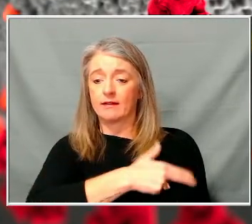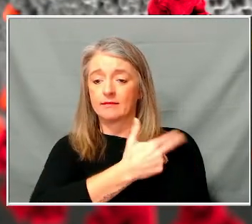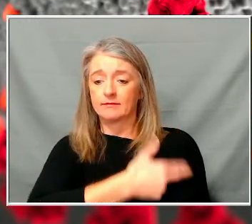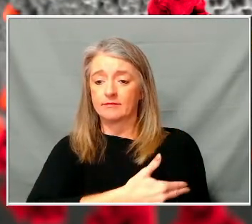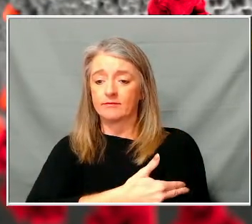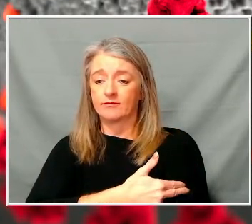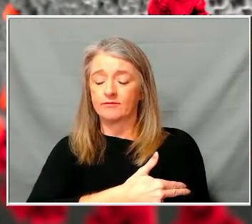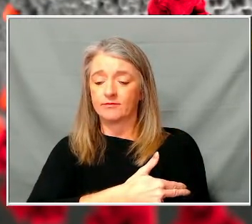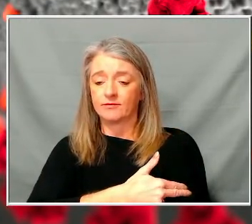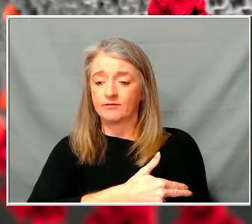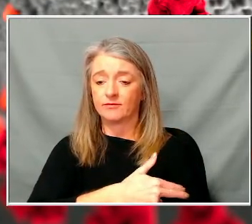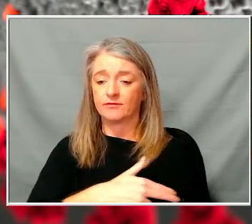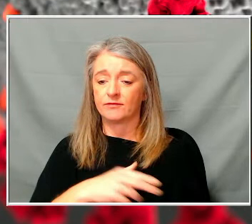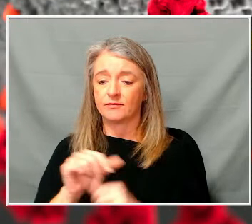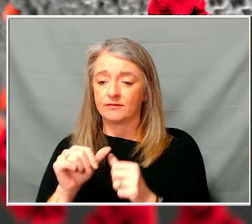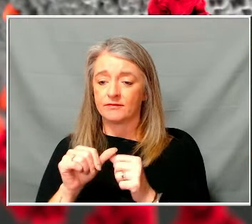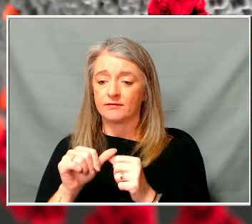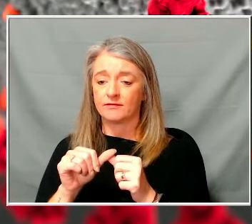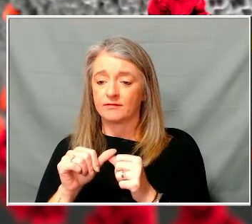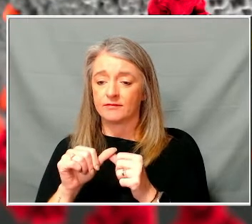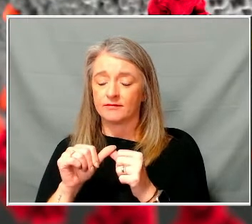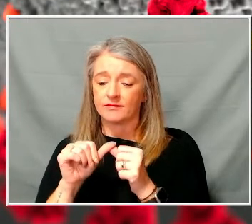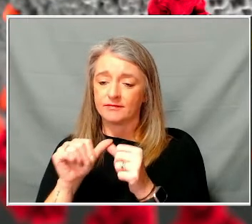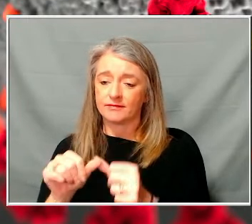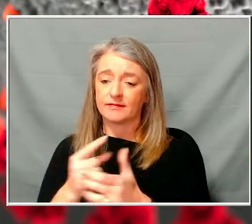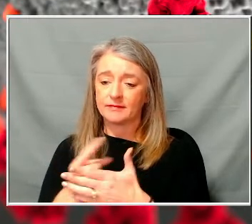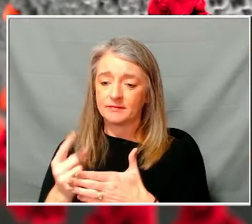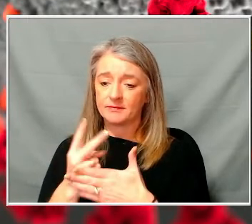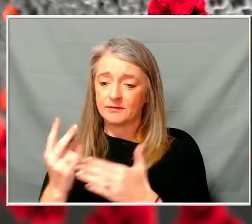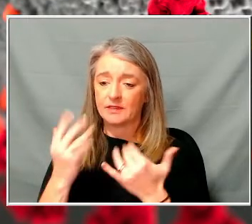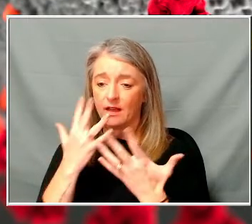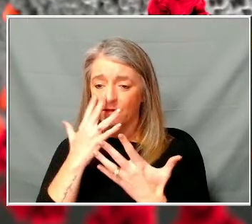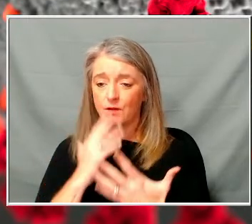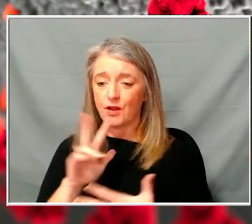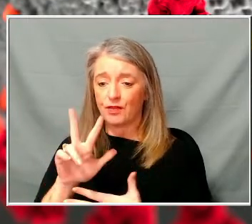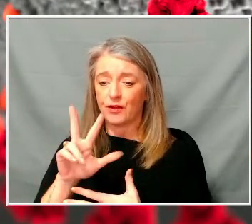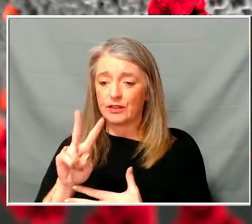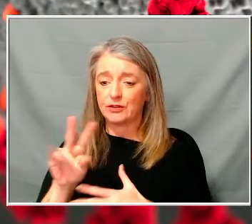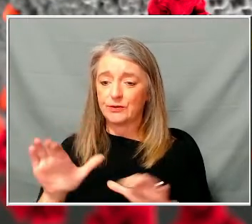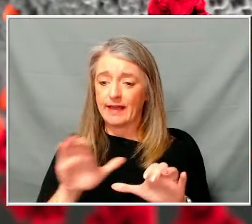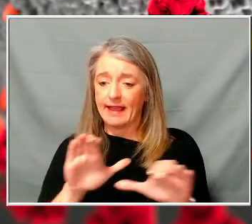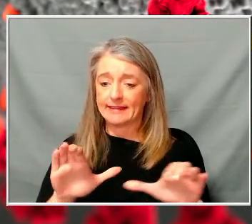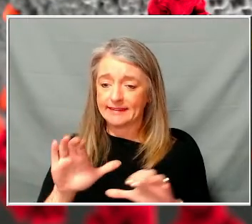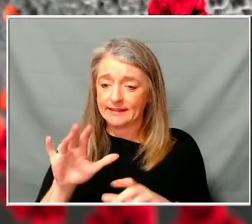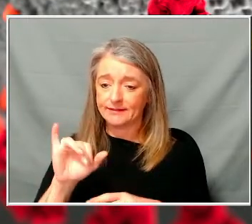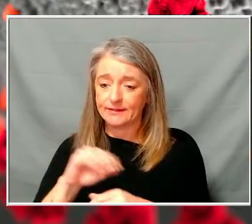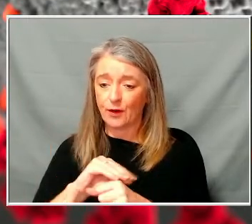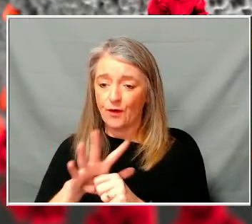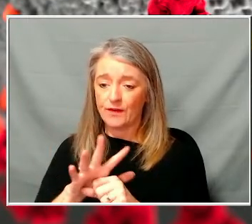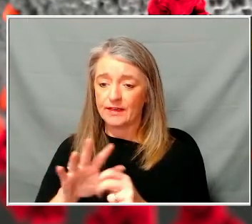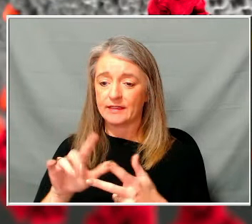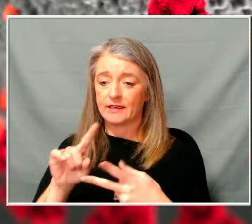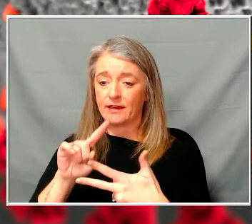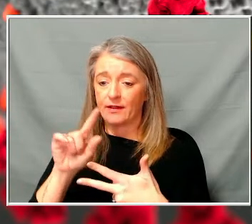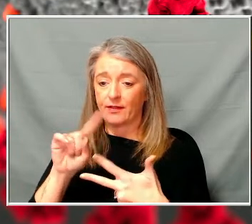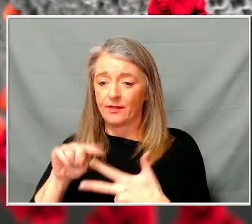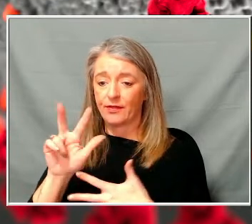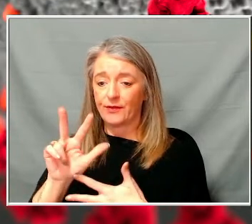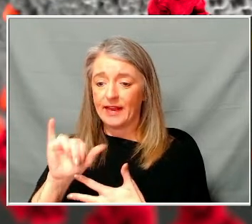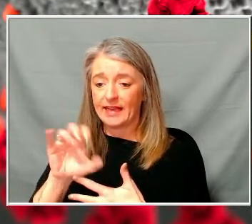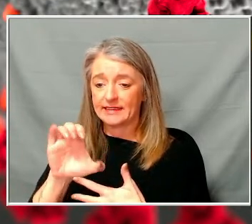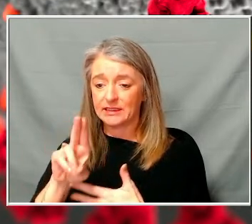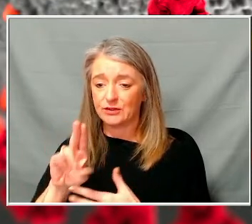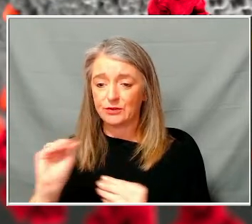hospitalizations lag cases by a couple weeks. So right now, unfortunately, 32 active cases in the hospital, 3 in the ICU, none on the